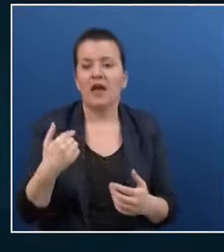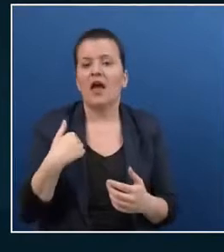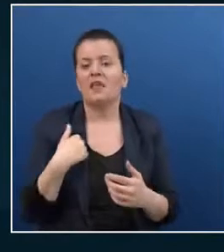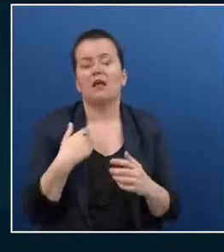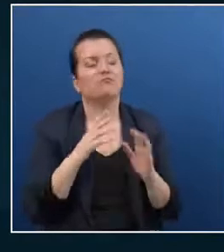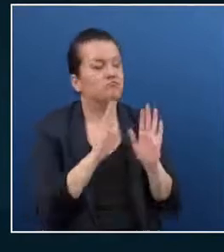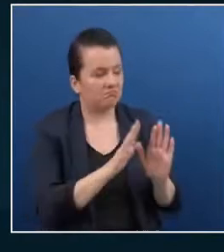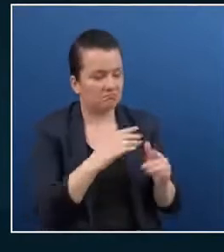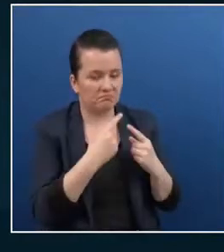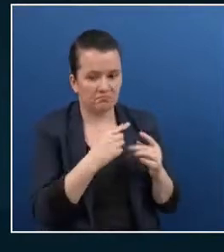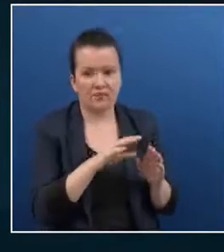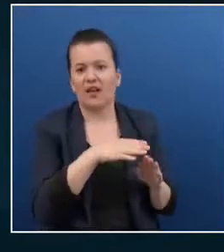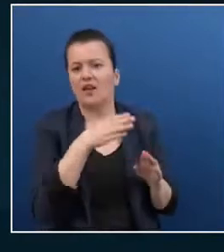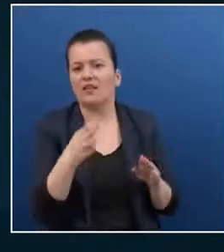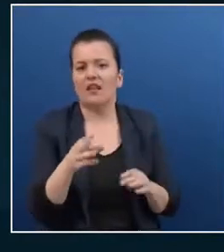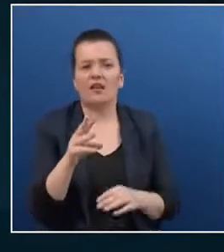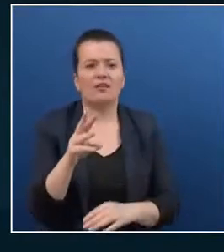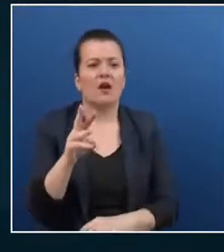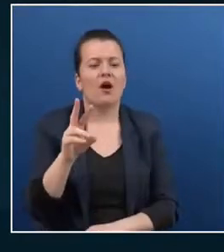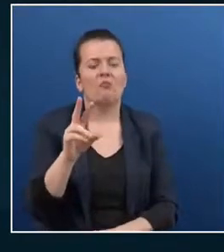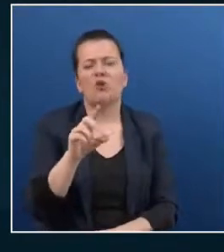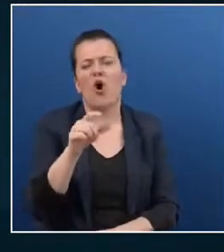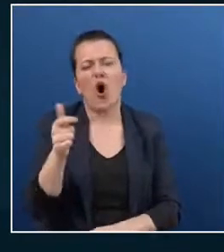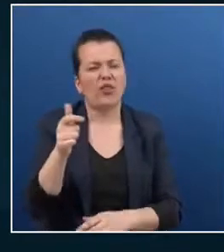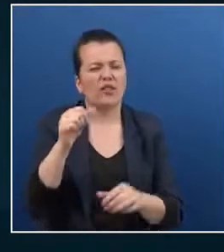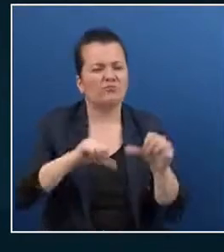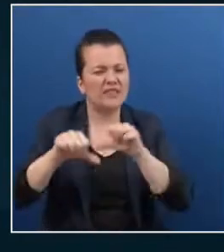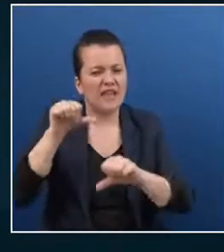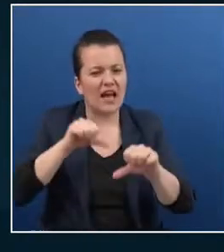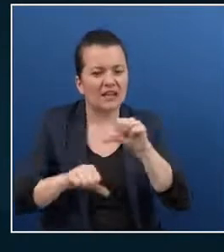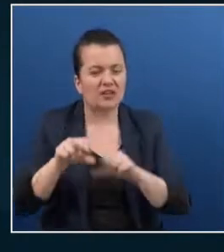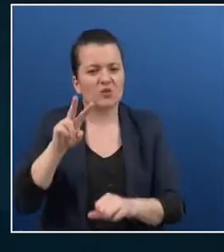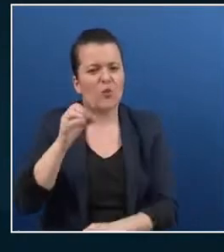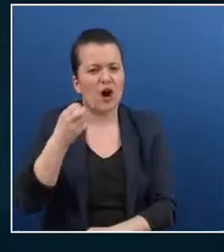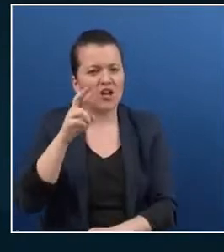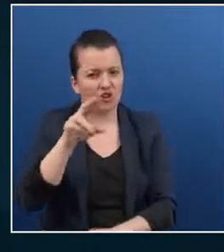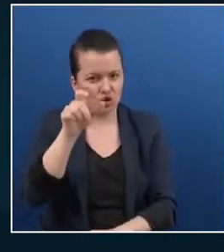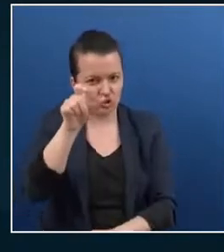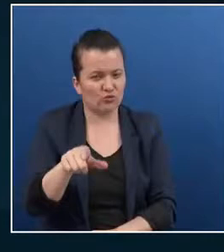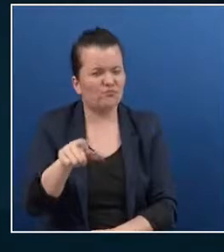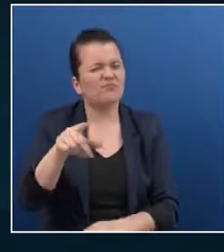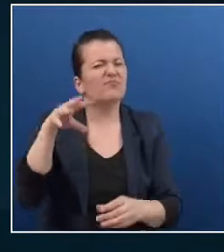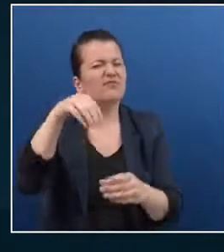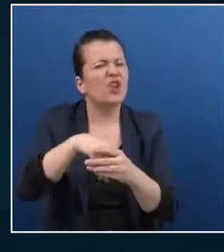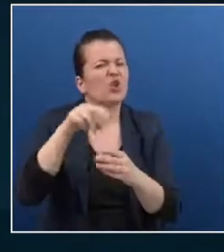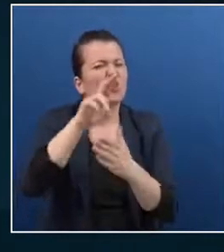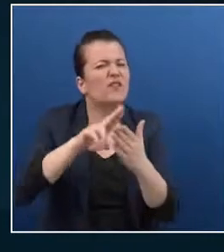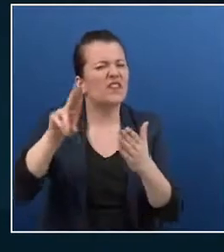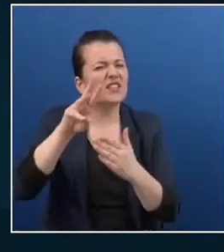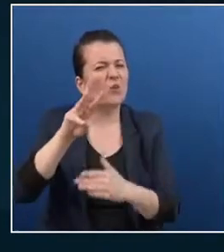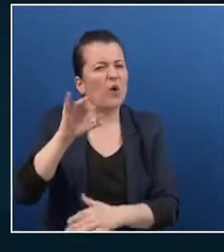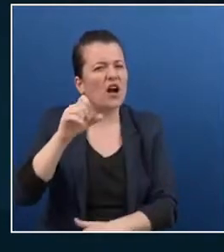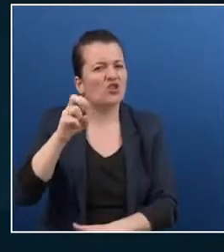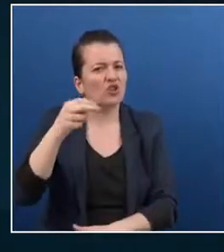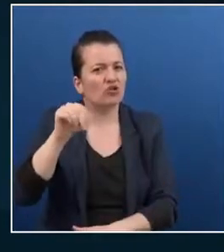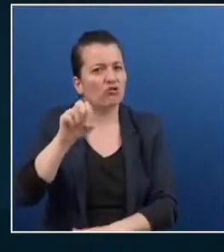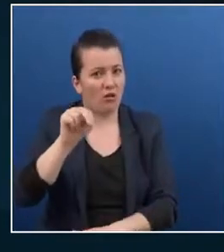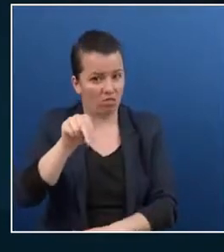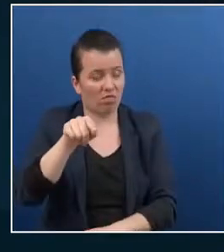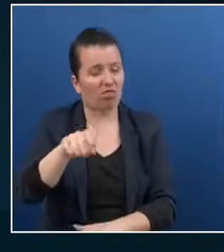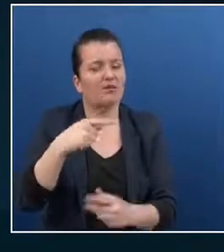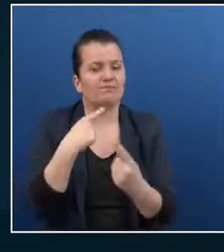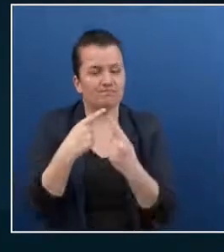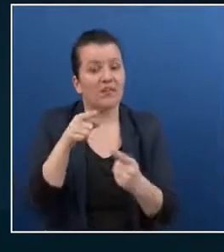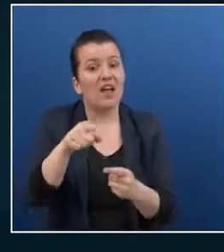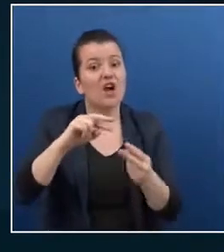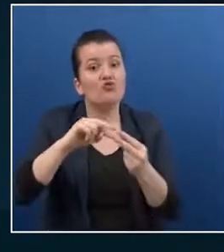whose name was Dr. Wasser, and he works at University of Washington, and he does a lot of genetic analysis to trace